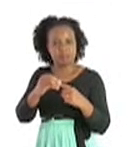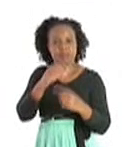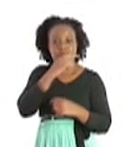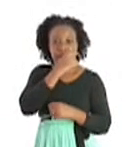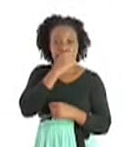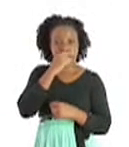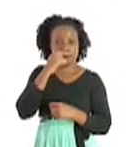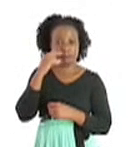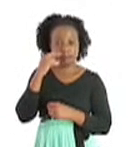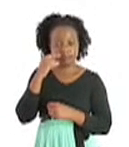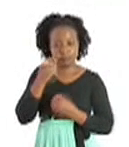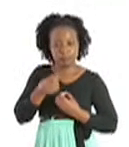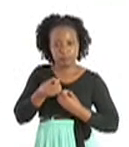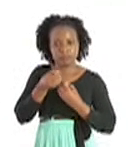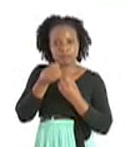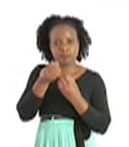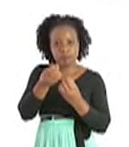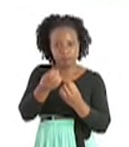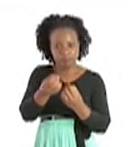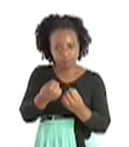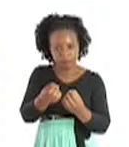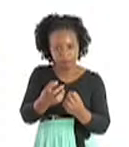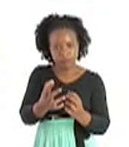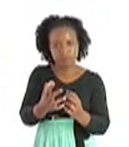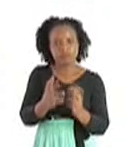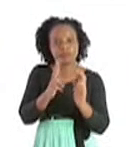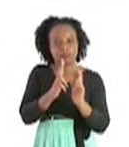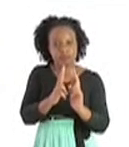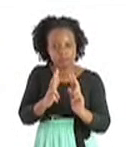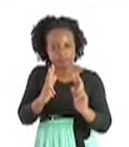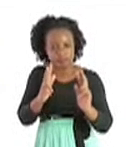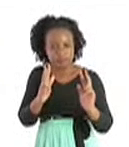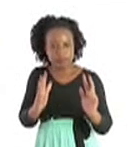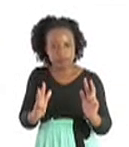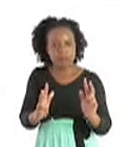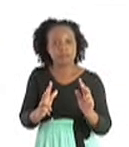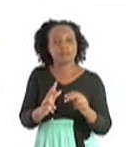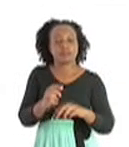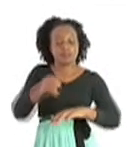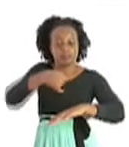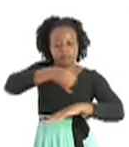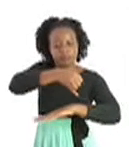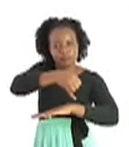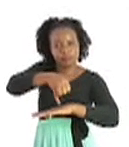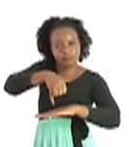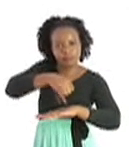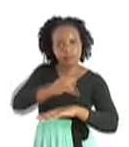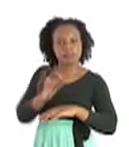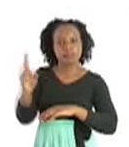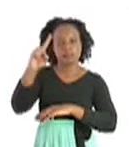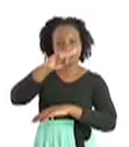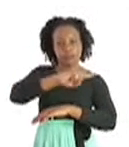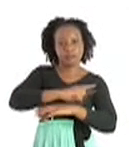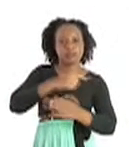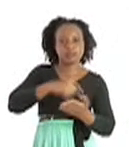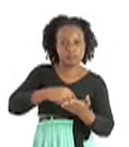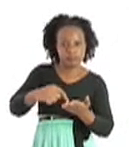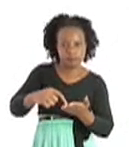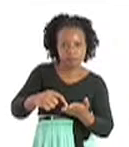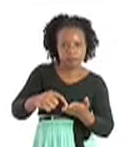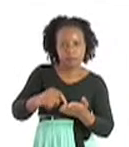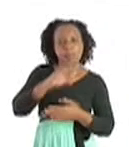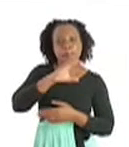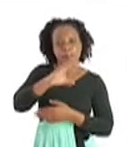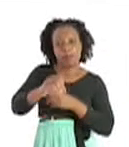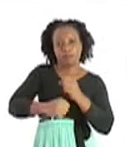names given to specific people, places, days of the week, and months